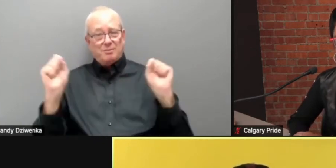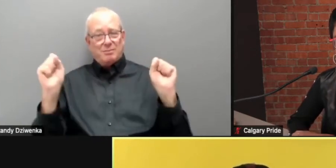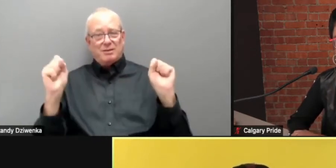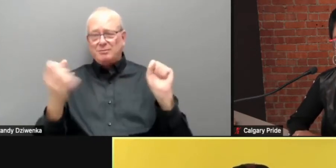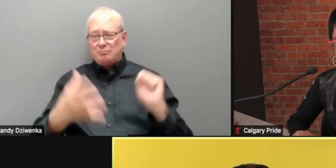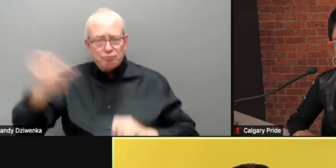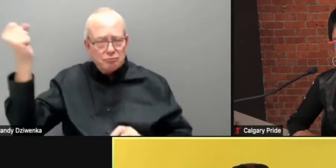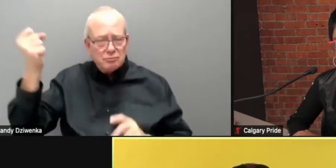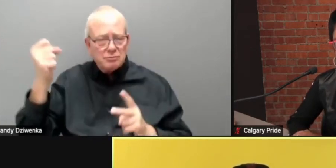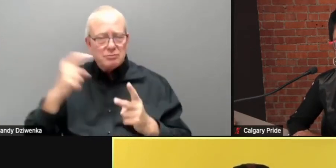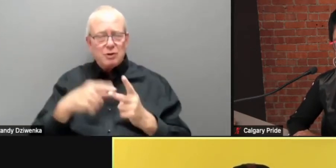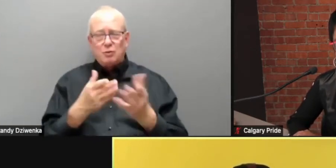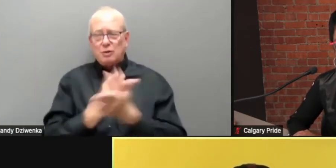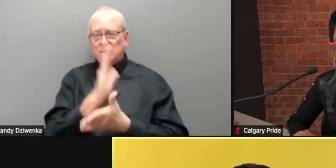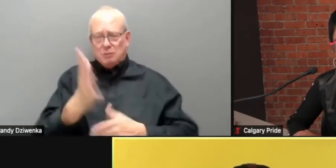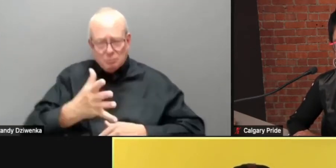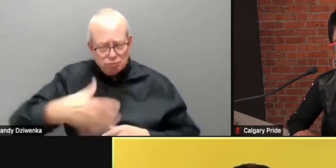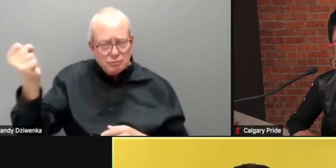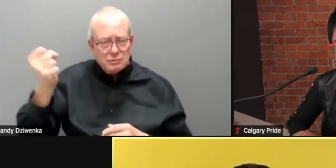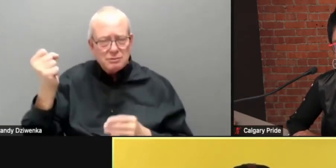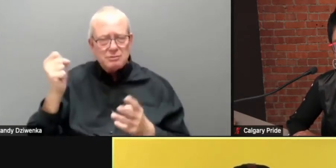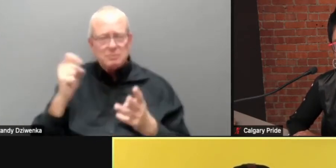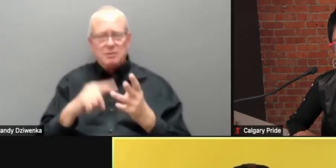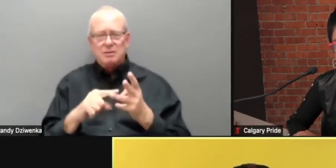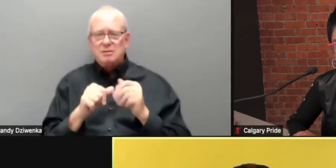for justice and fight for their empowerment.